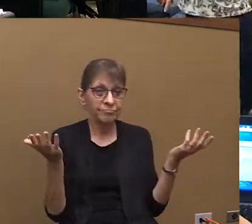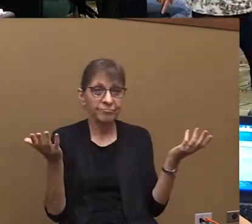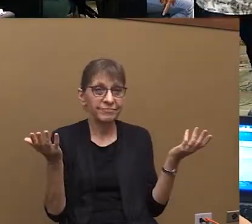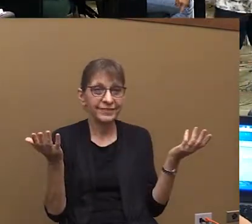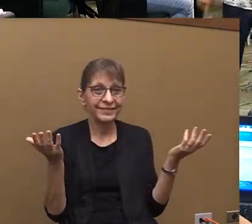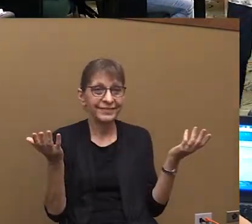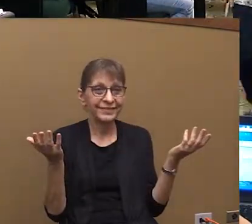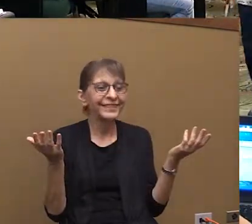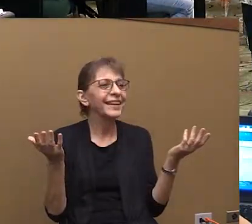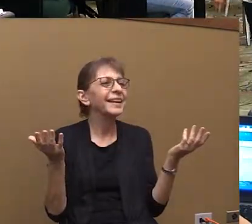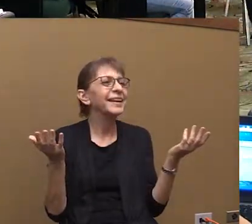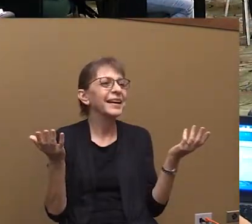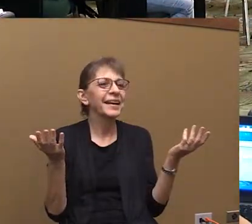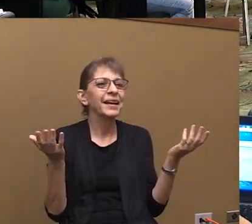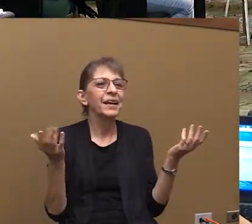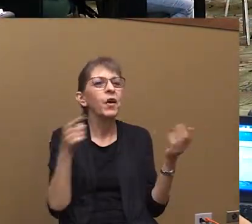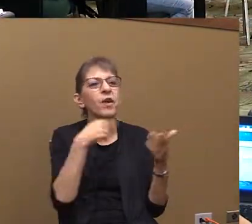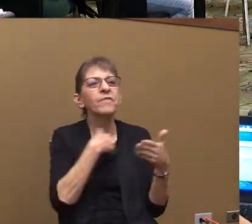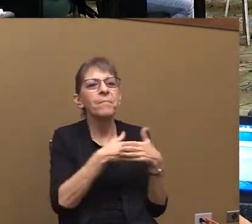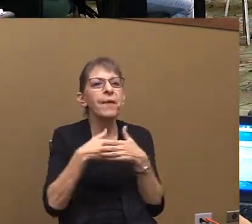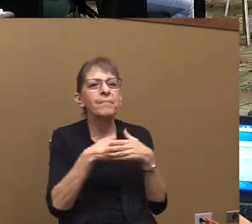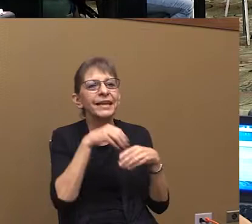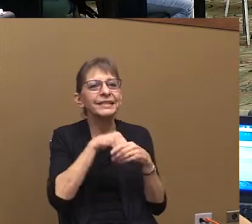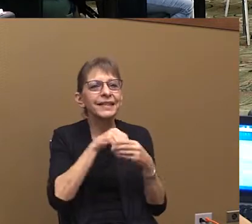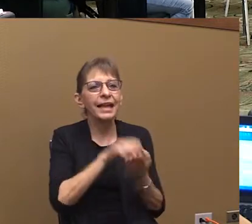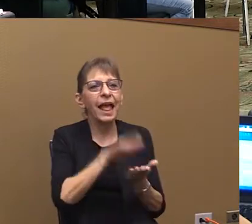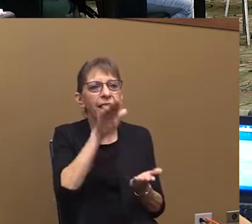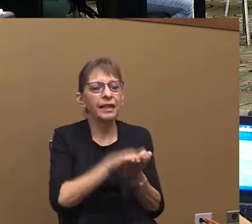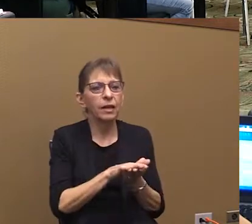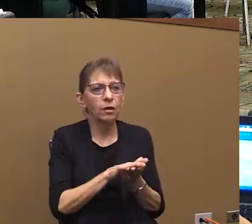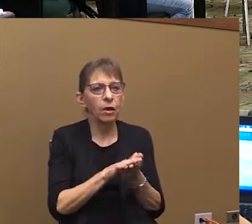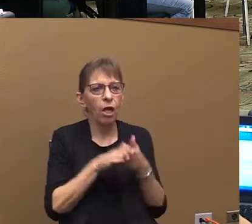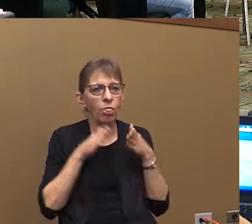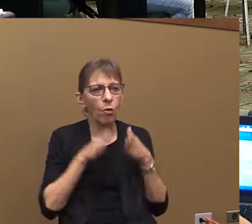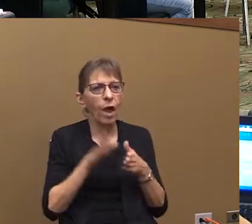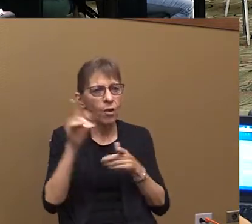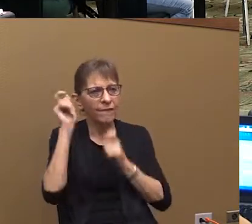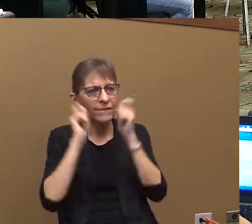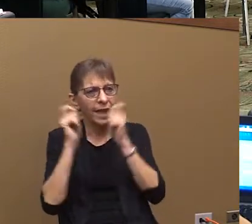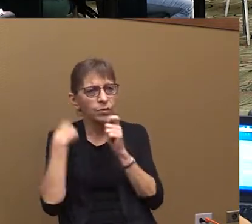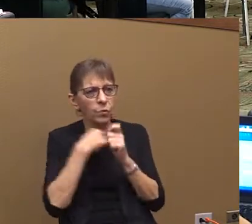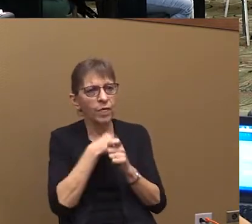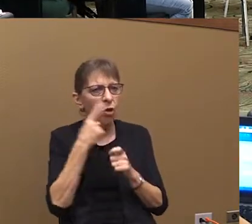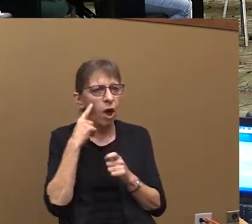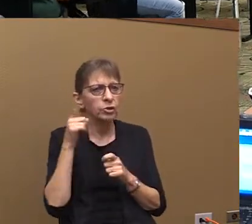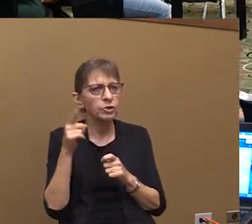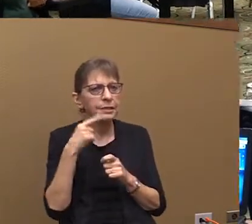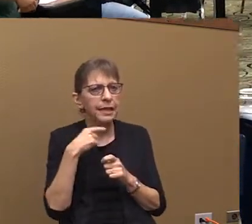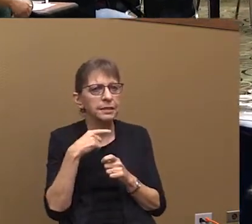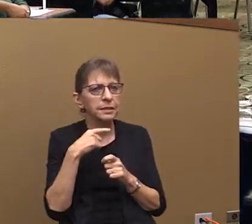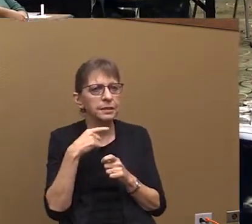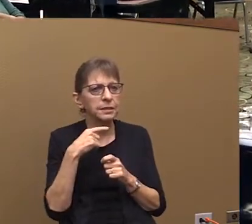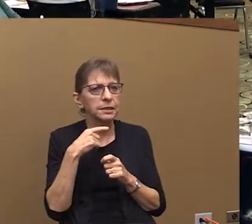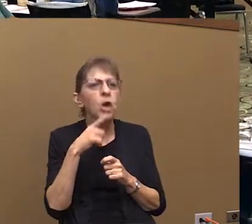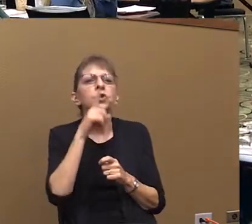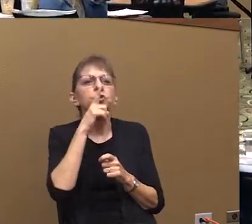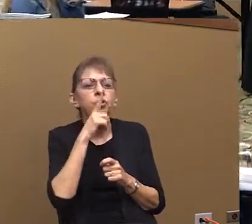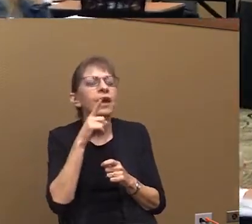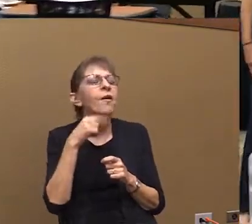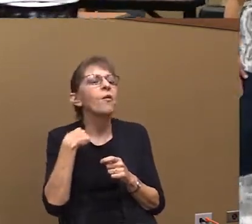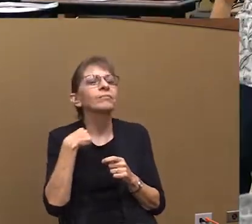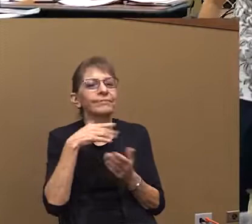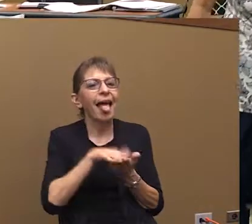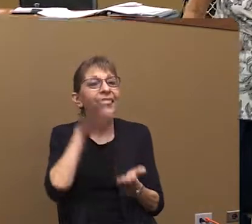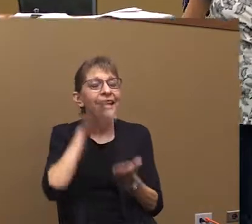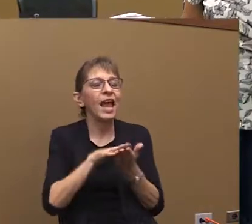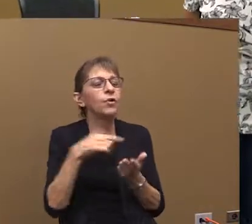Oh, you got the baby inside the alligator. The way that she's making the face, we were like, shh, he's telling me a secret. We really think